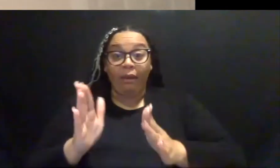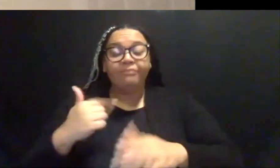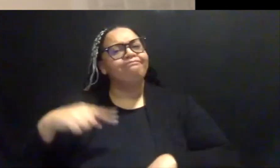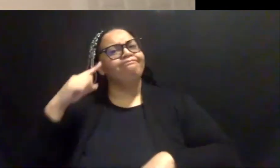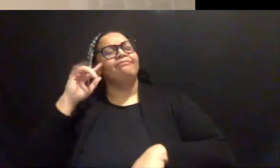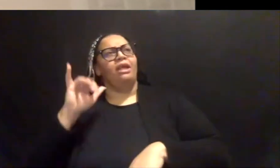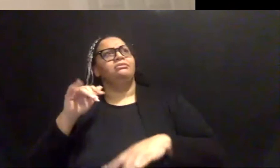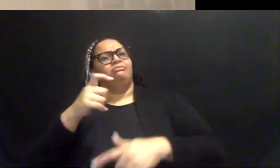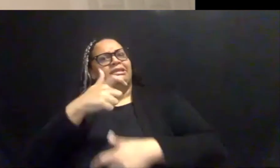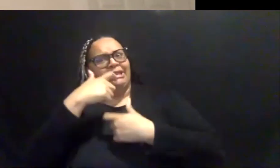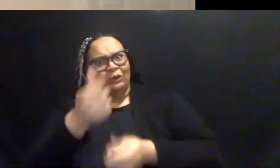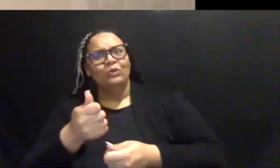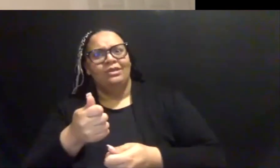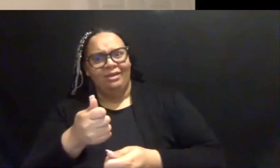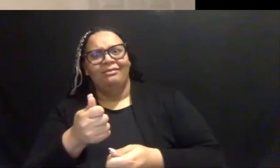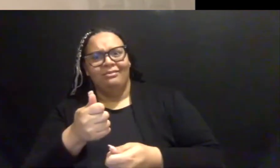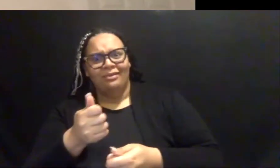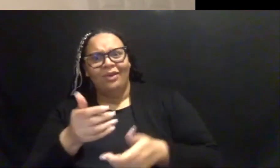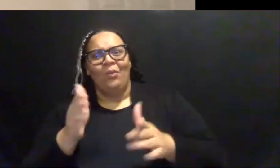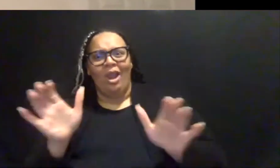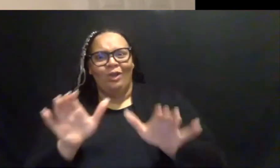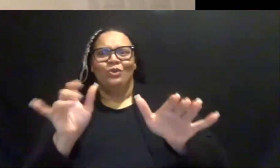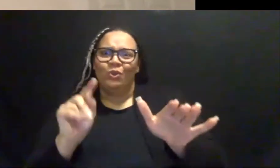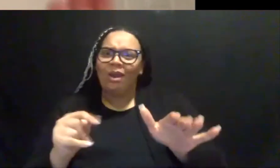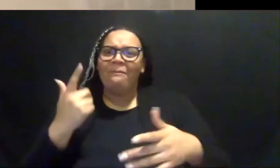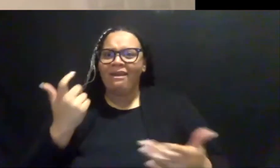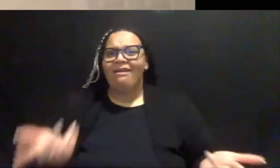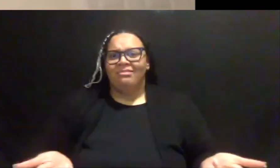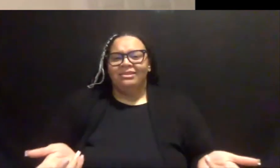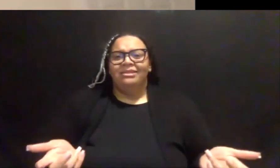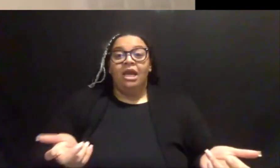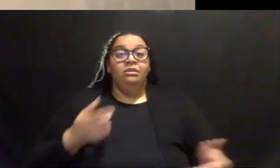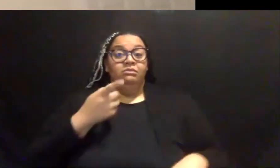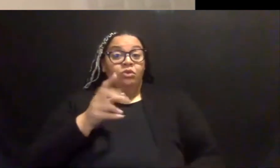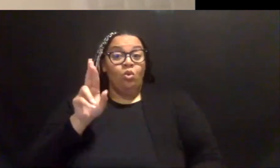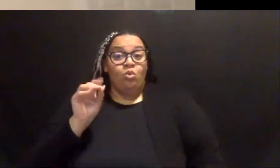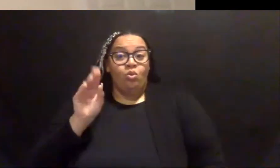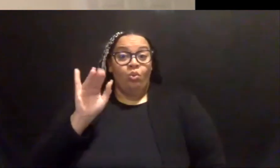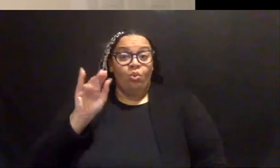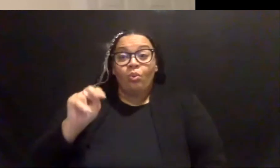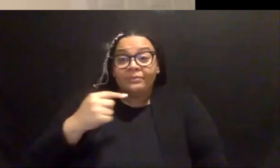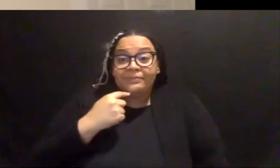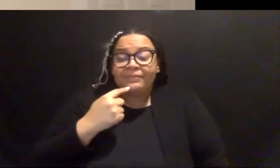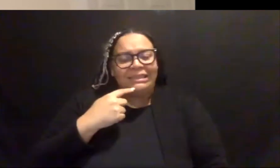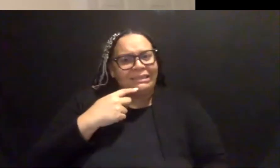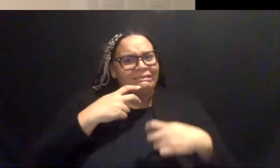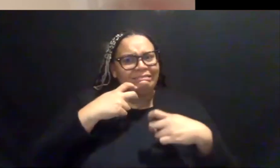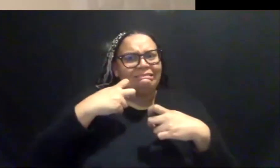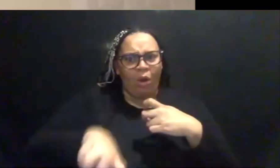really clever way to do it, because as Robin's suggesting, it's